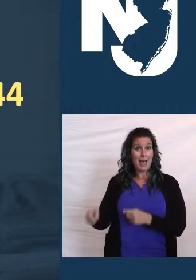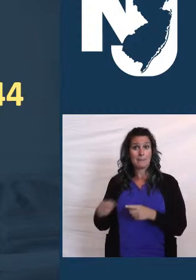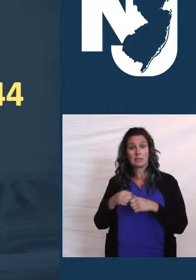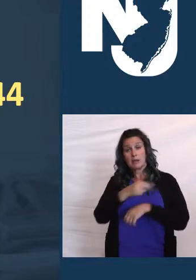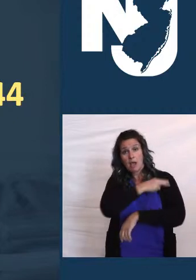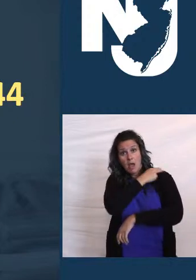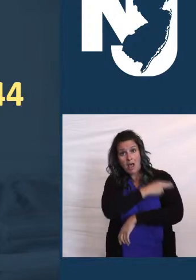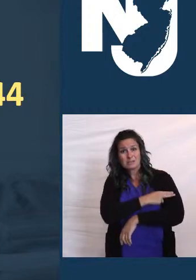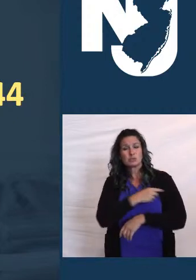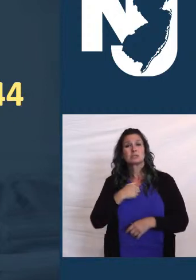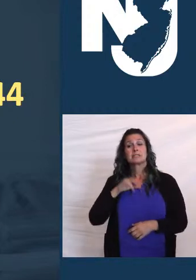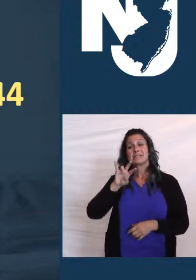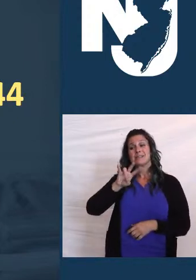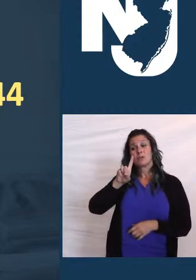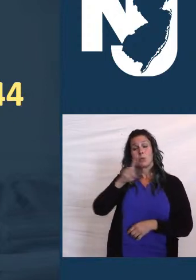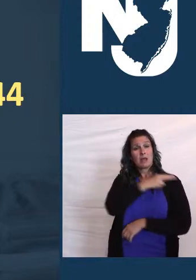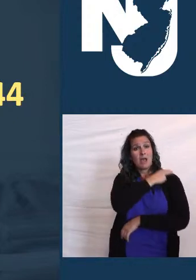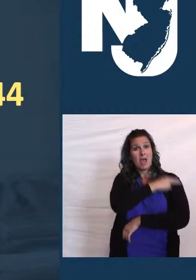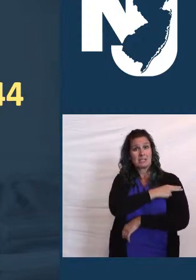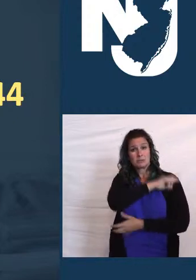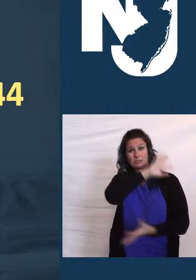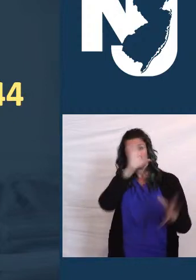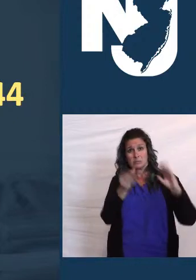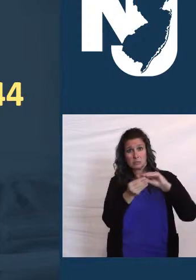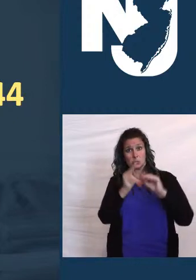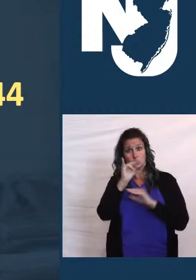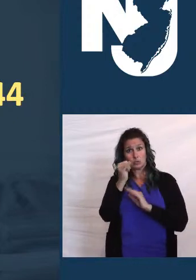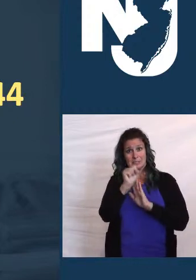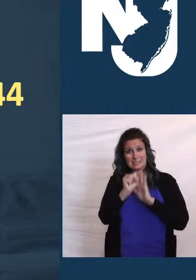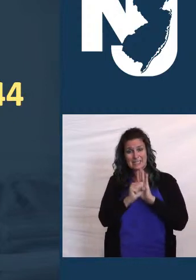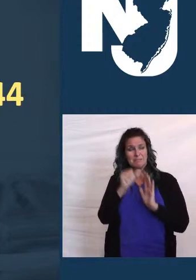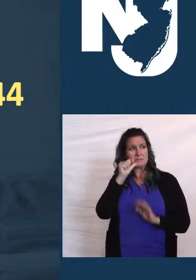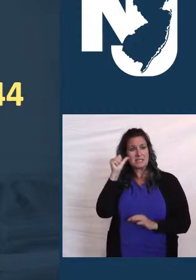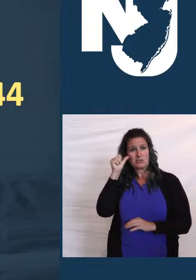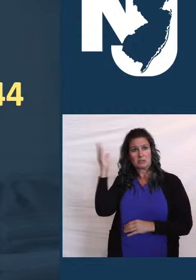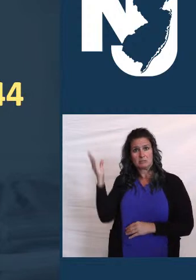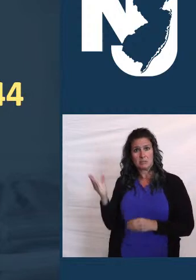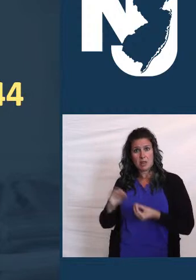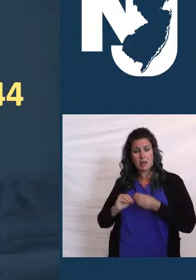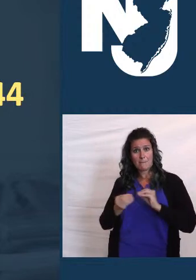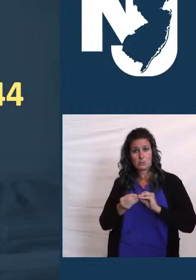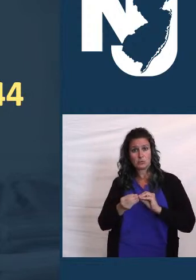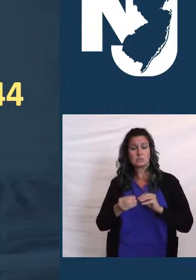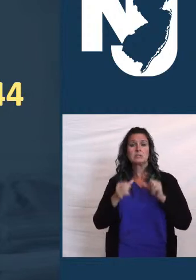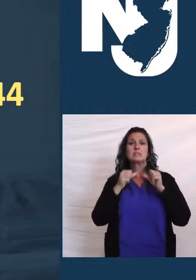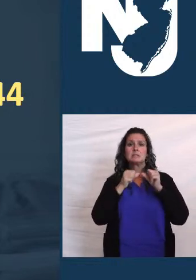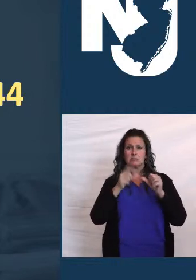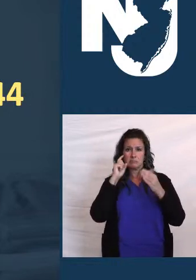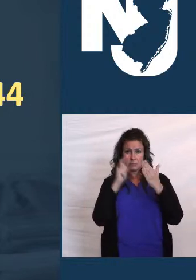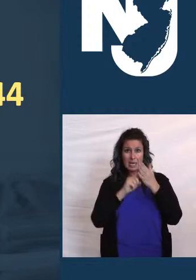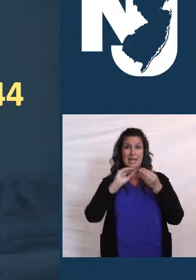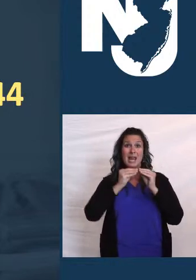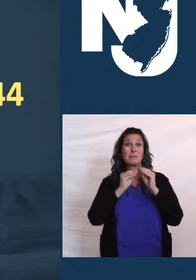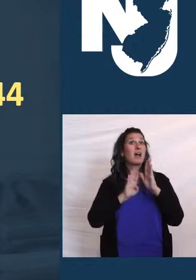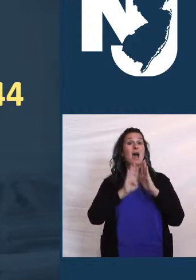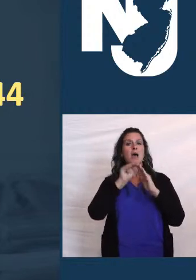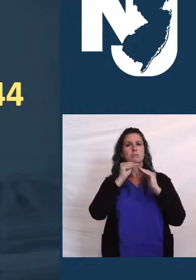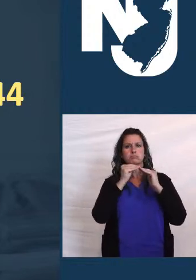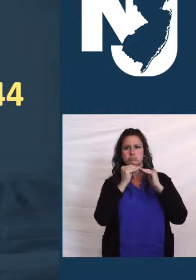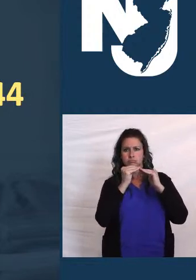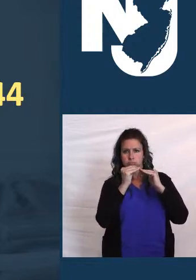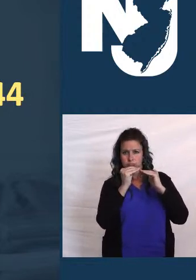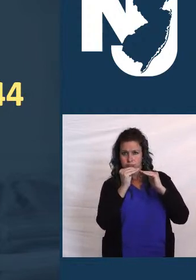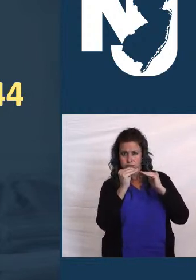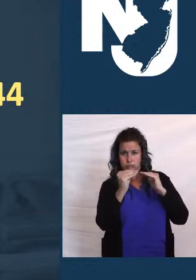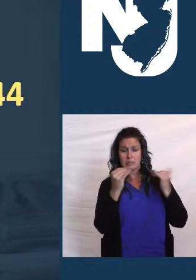our 71 hospitals yesterday. We continue to see a leveling of the numbers across each